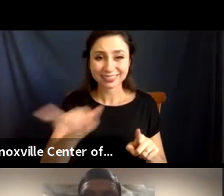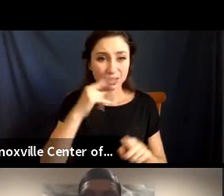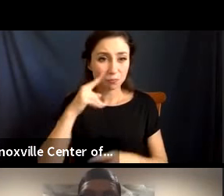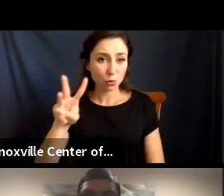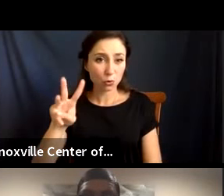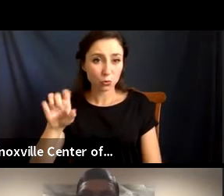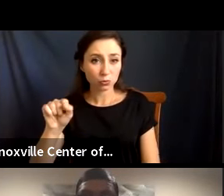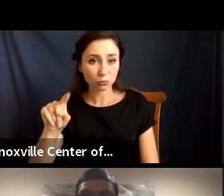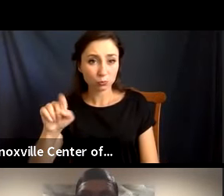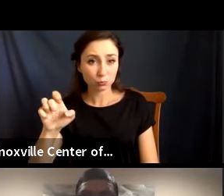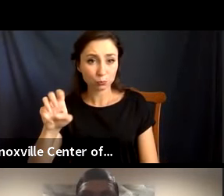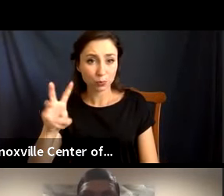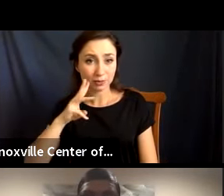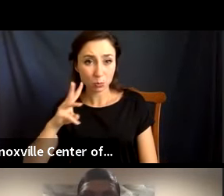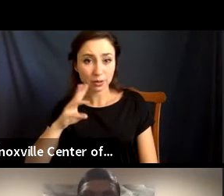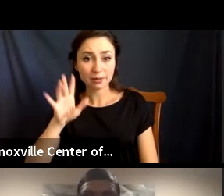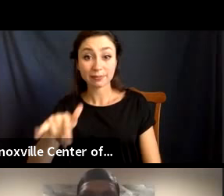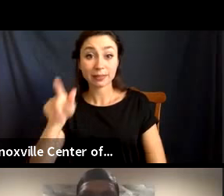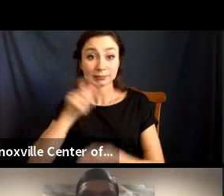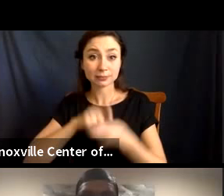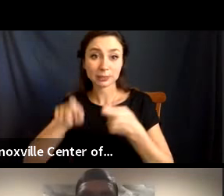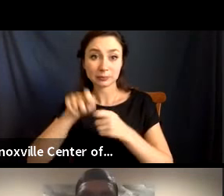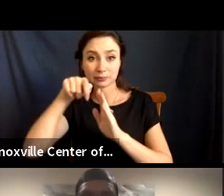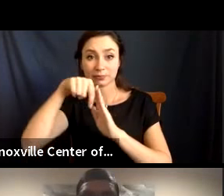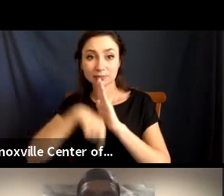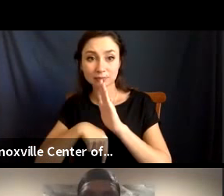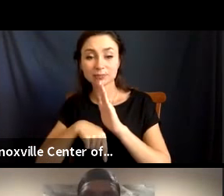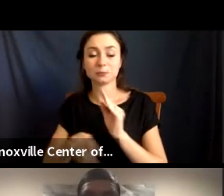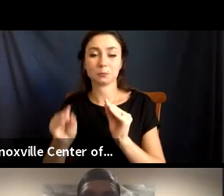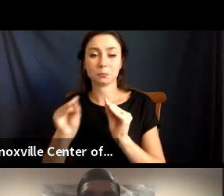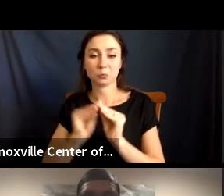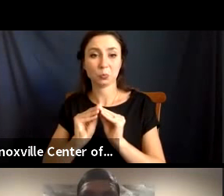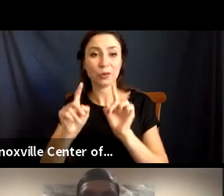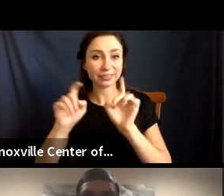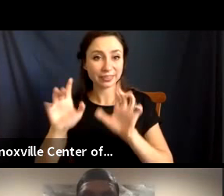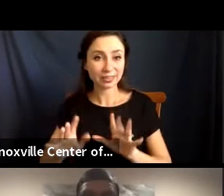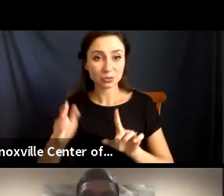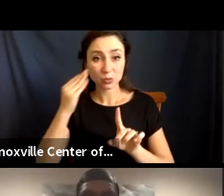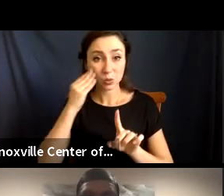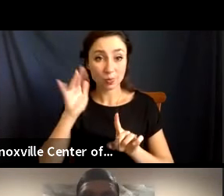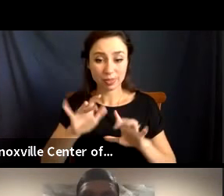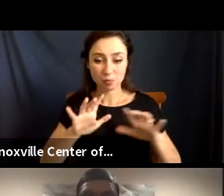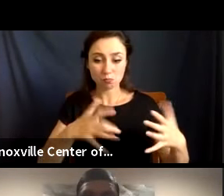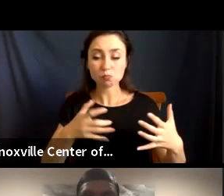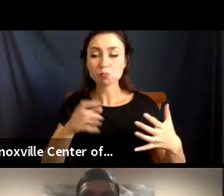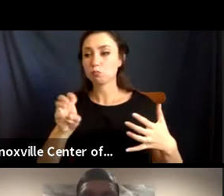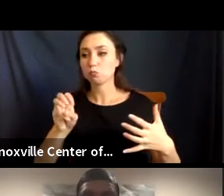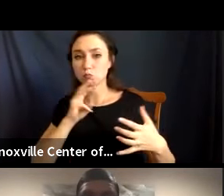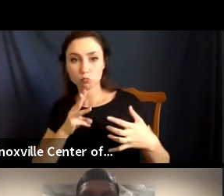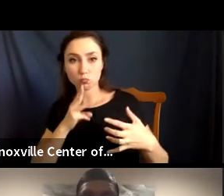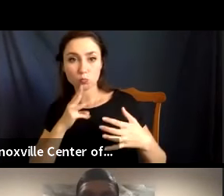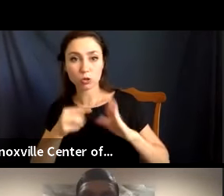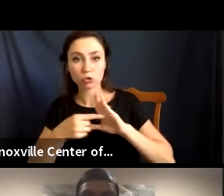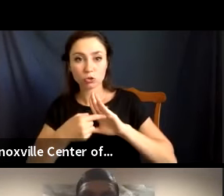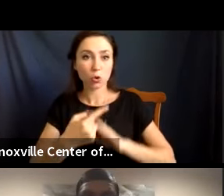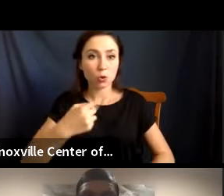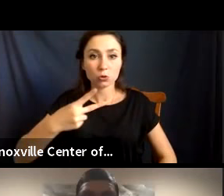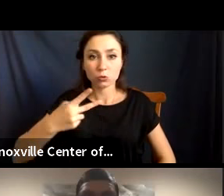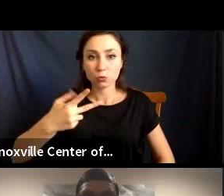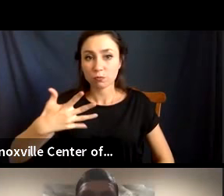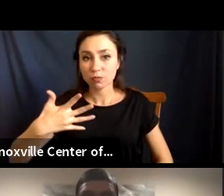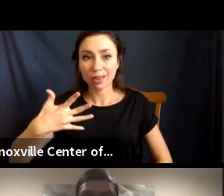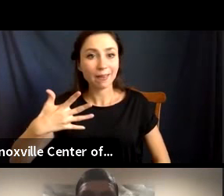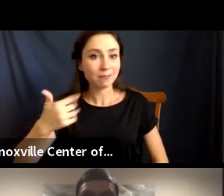wastewater, that leads to very specific testing. So we know, did that pool or the wastewater reflect 1, 2, 5, 10,